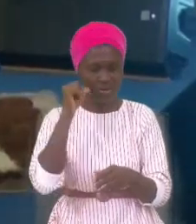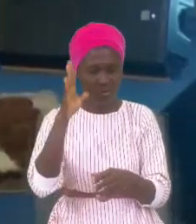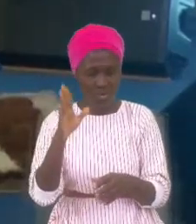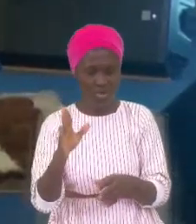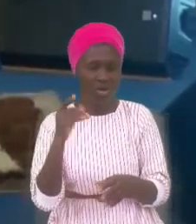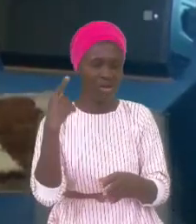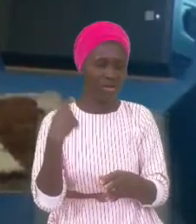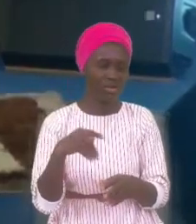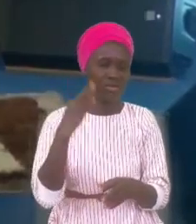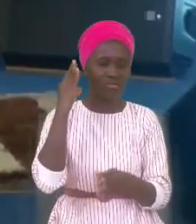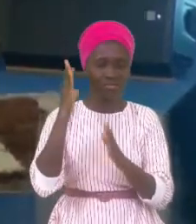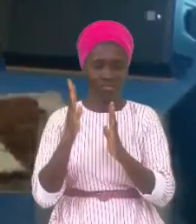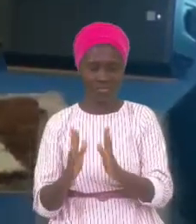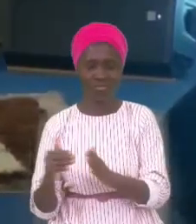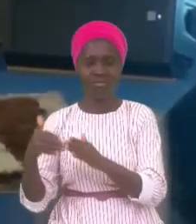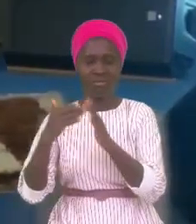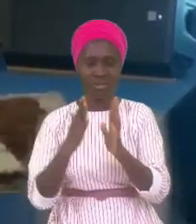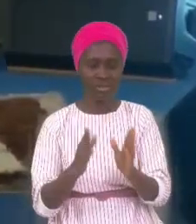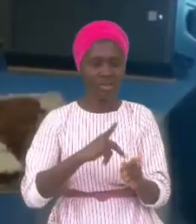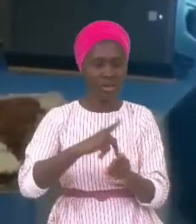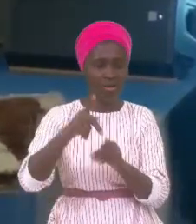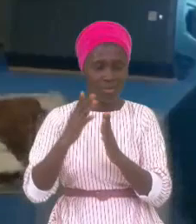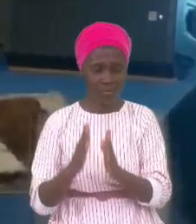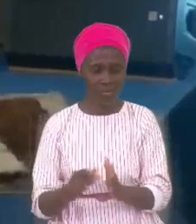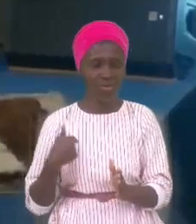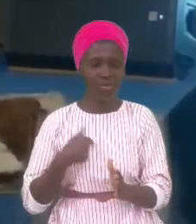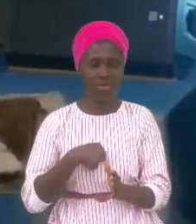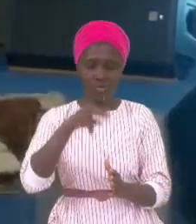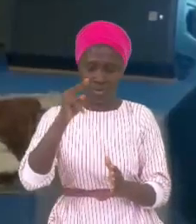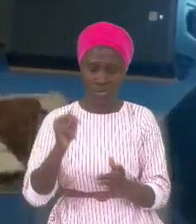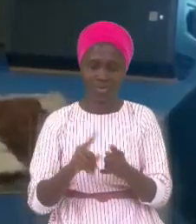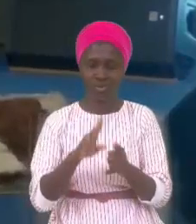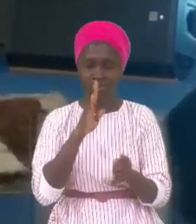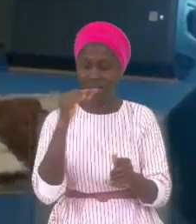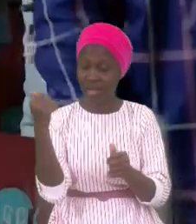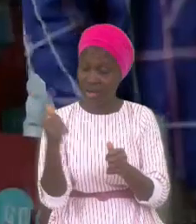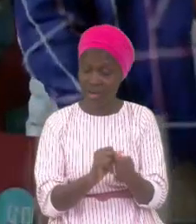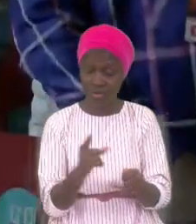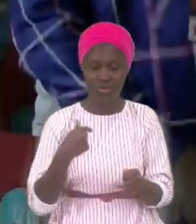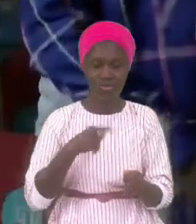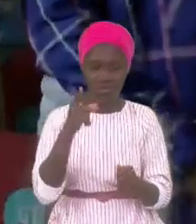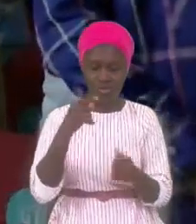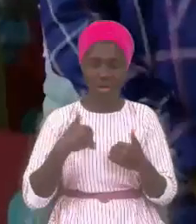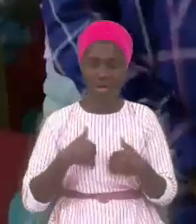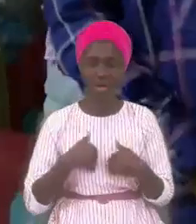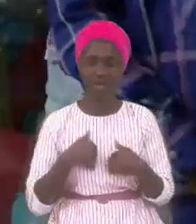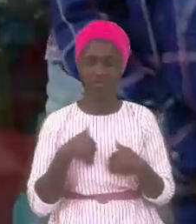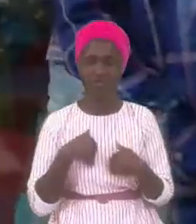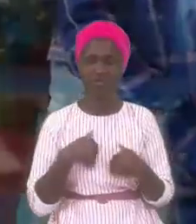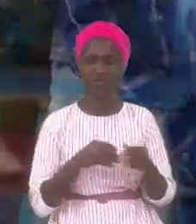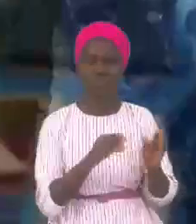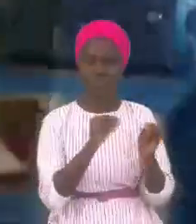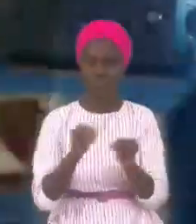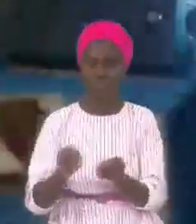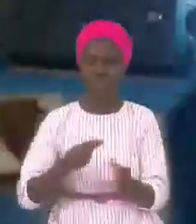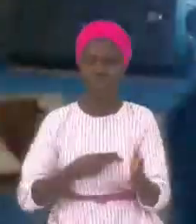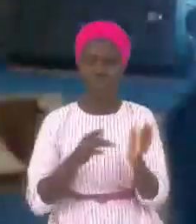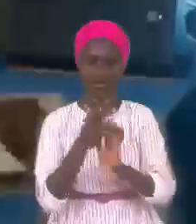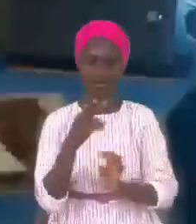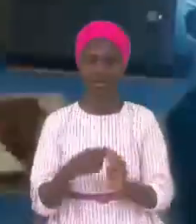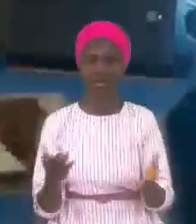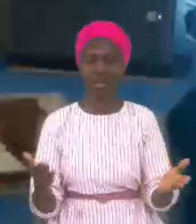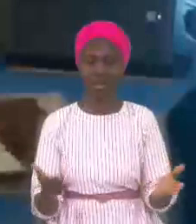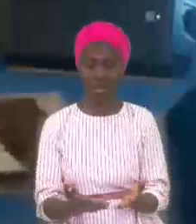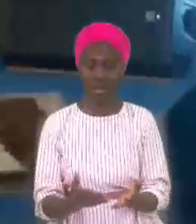the leader we ought to be anywhere you have placed us in Jesus' name. Here at the Alpha location and